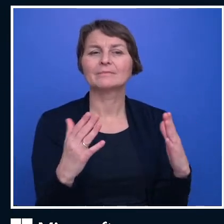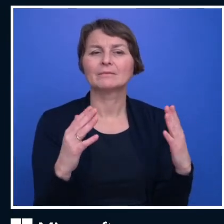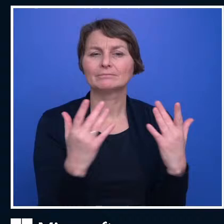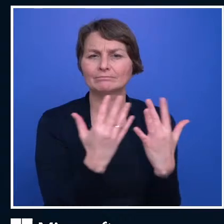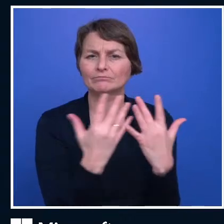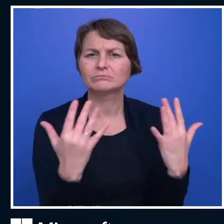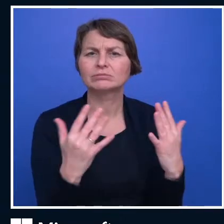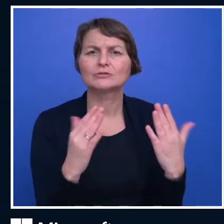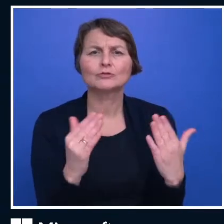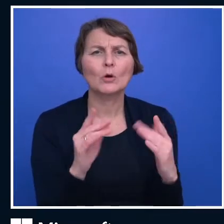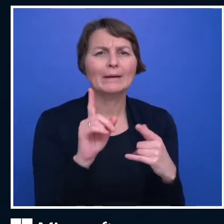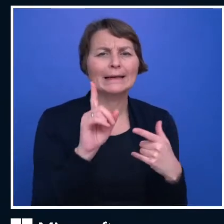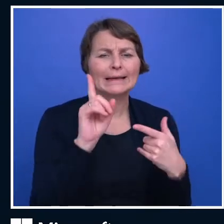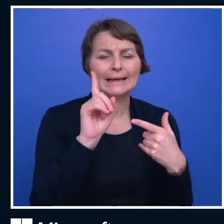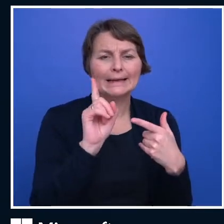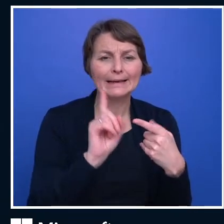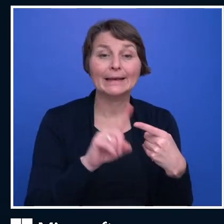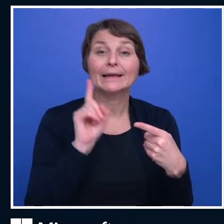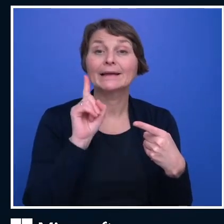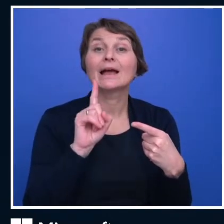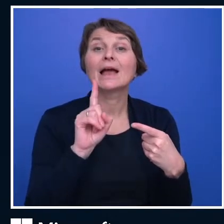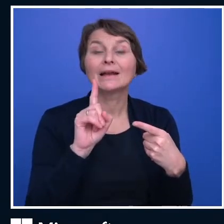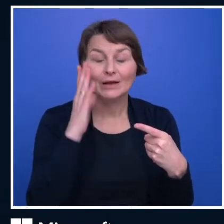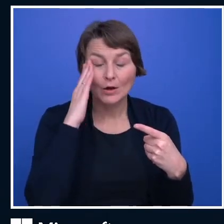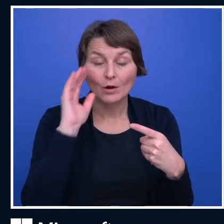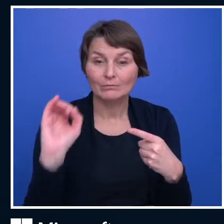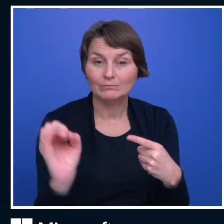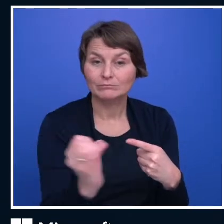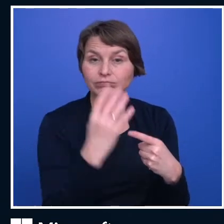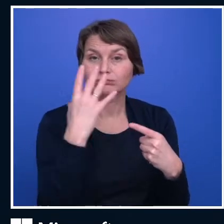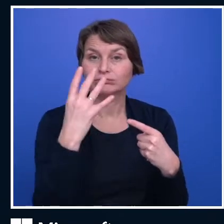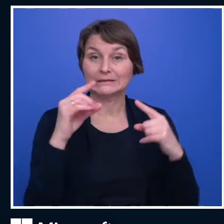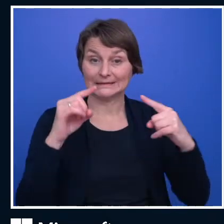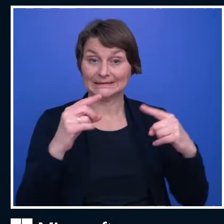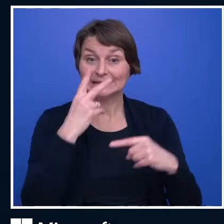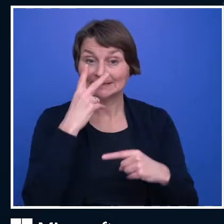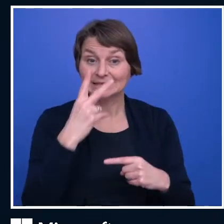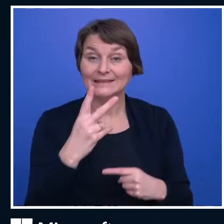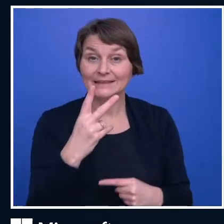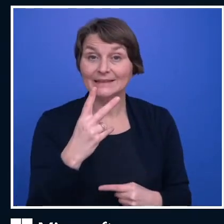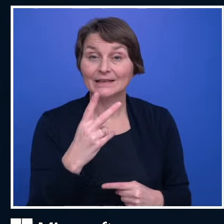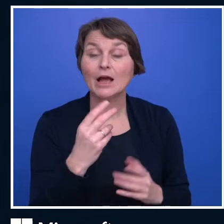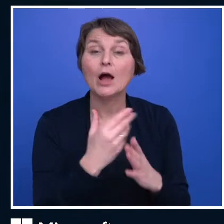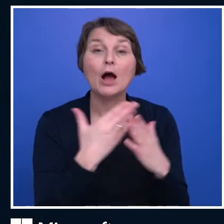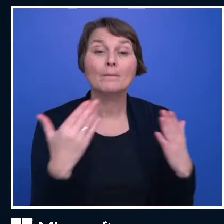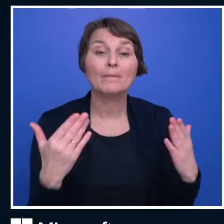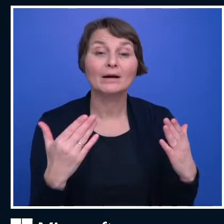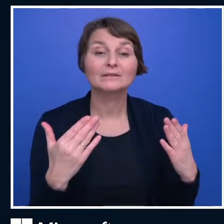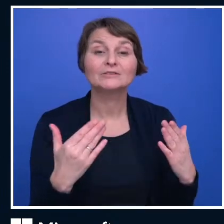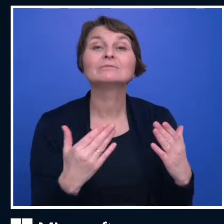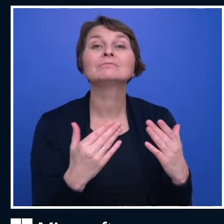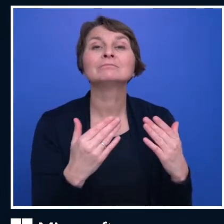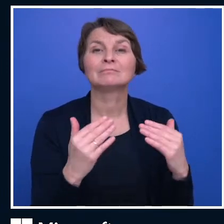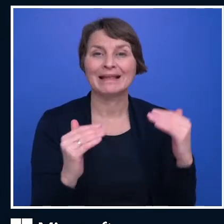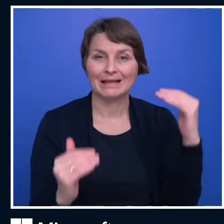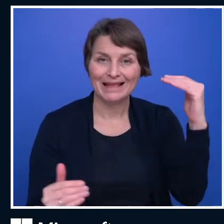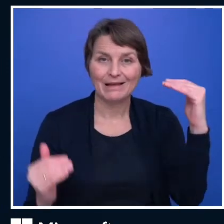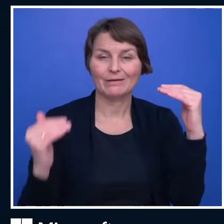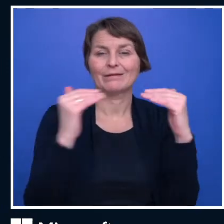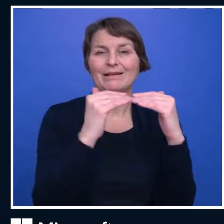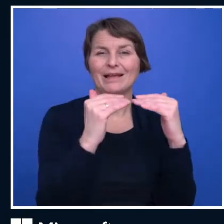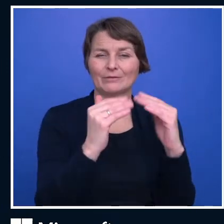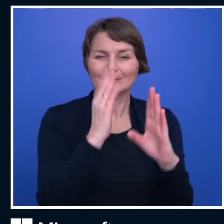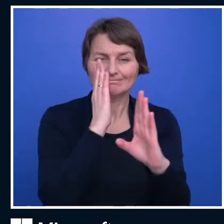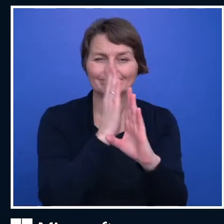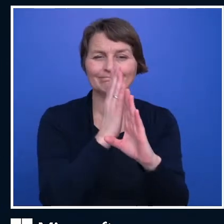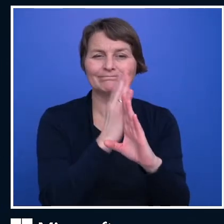it to know more about it. And I see that the overall accuracy of this model is 78.4%.